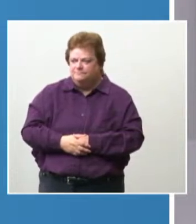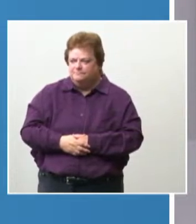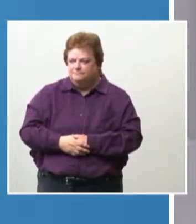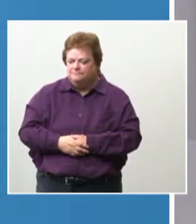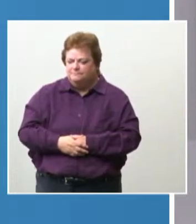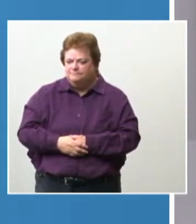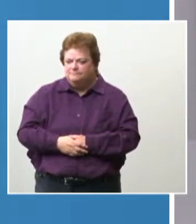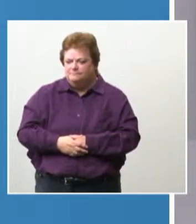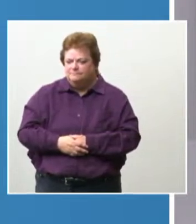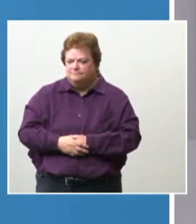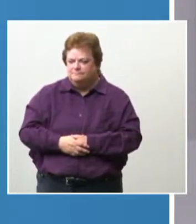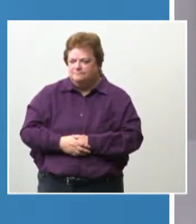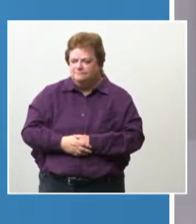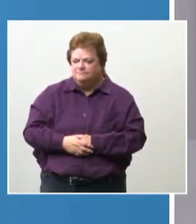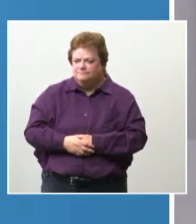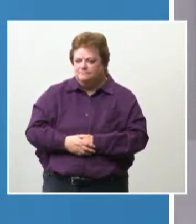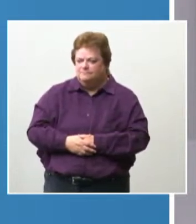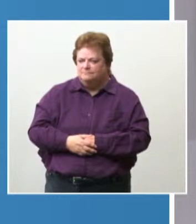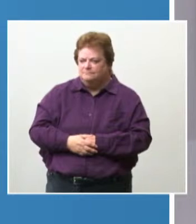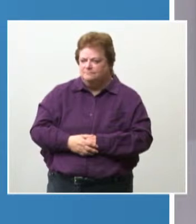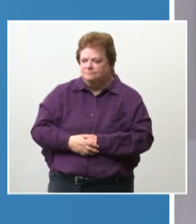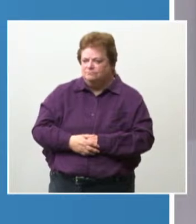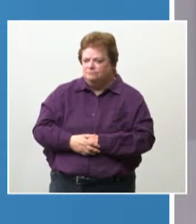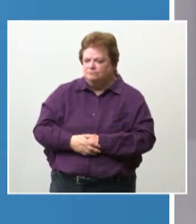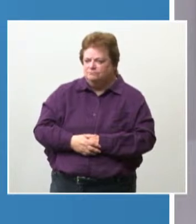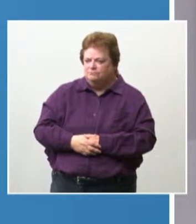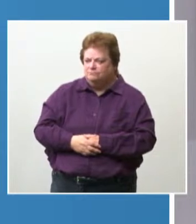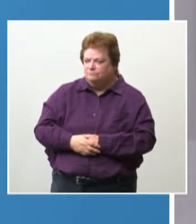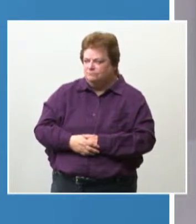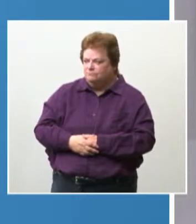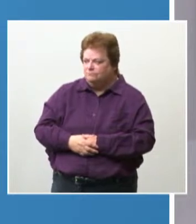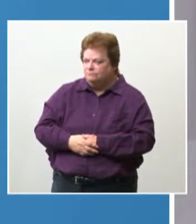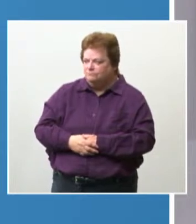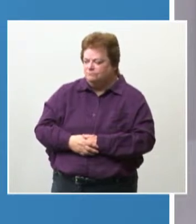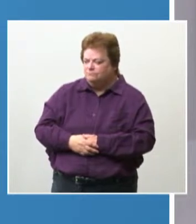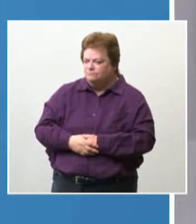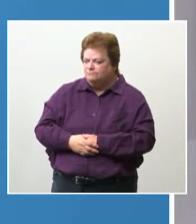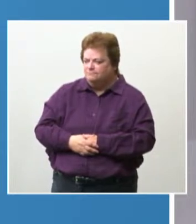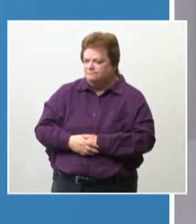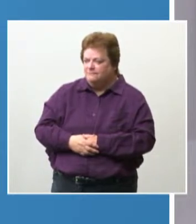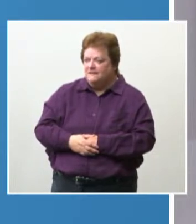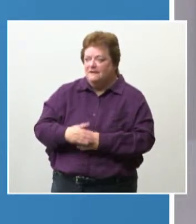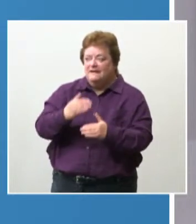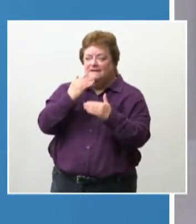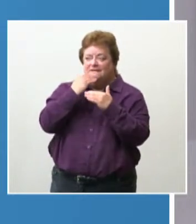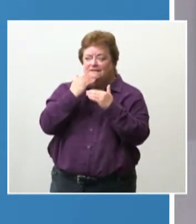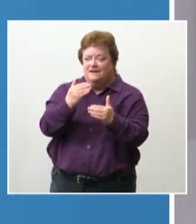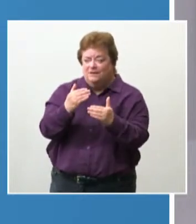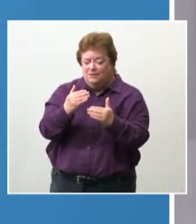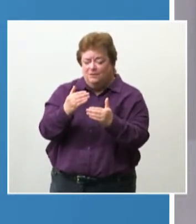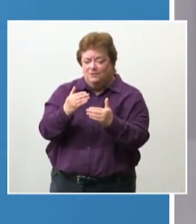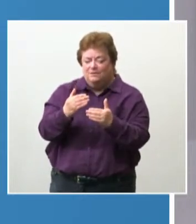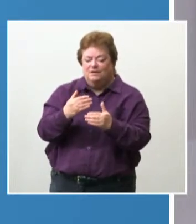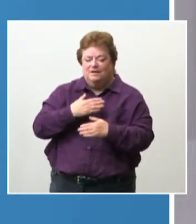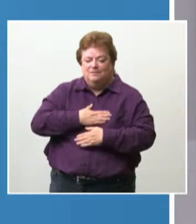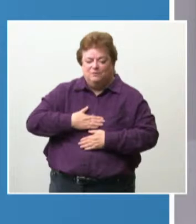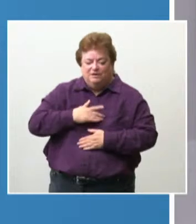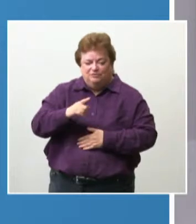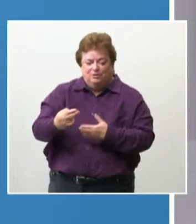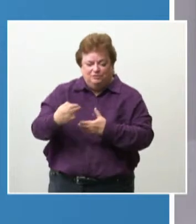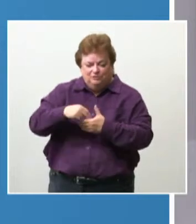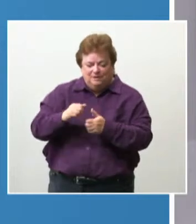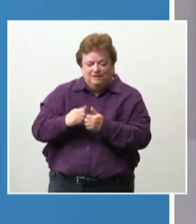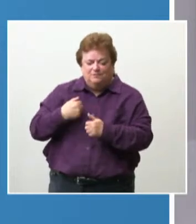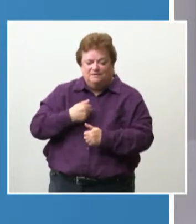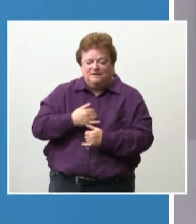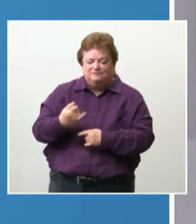Okay, all right. Thank you. I appreciate you joining